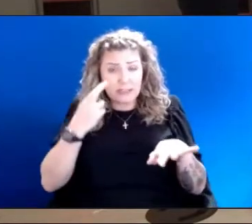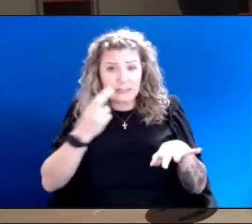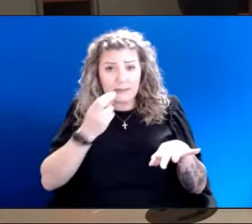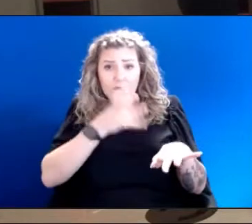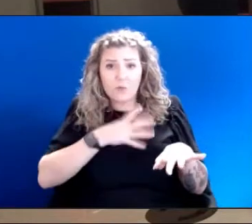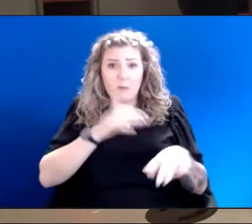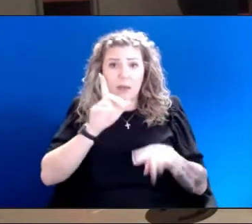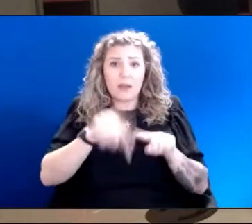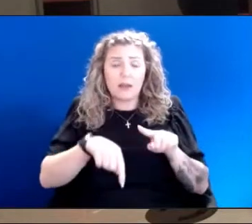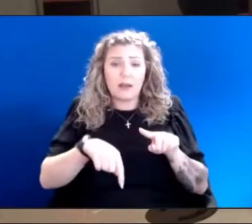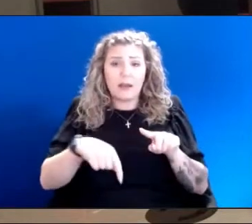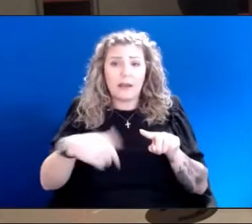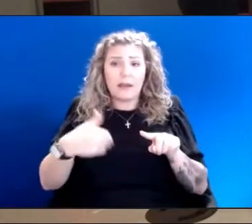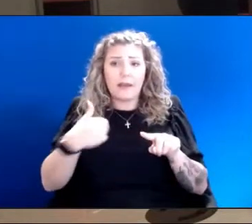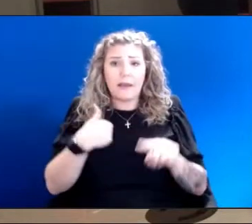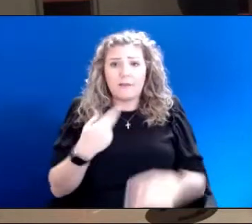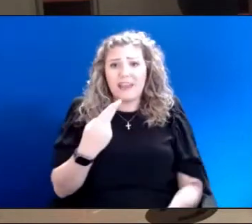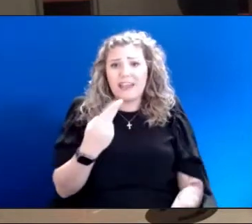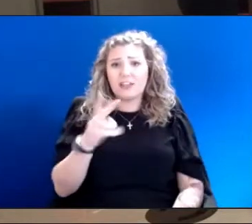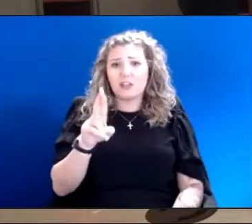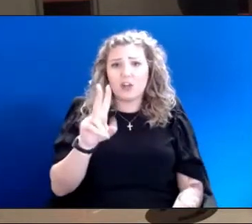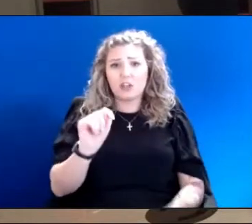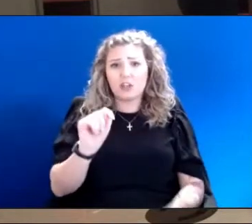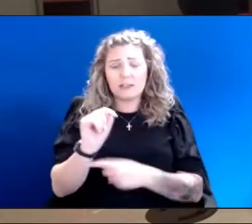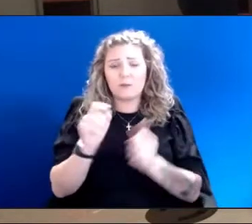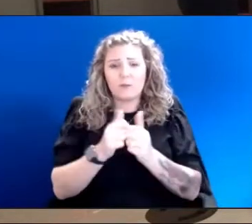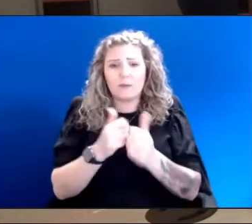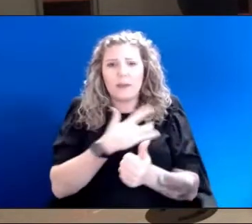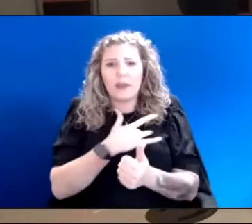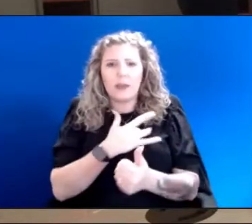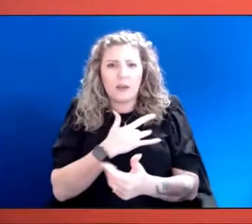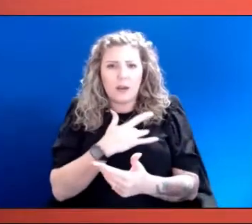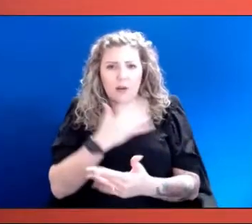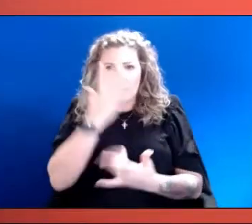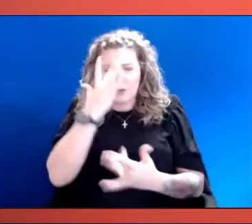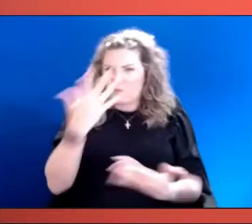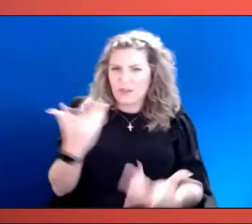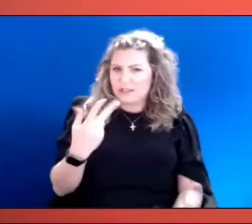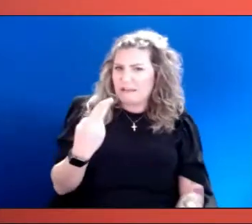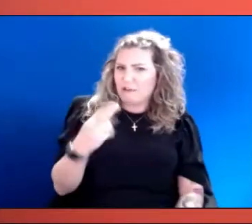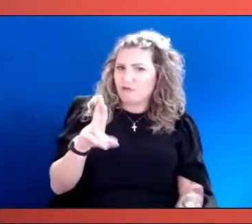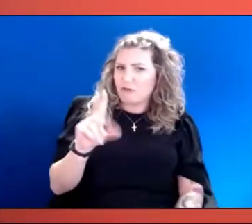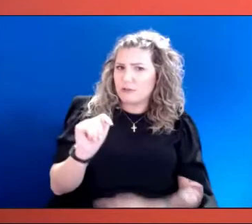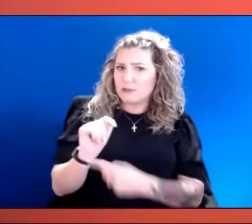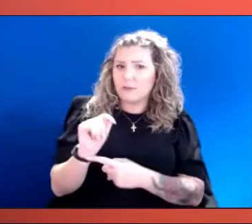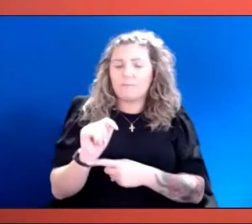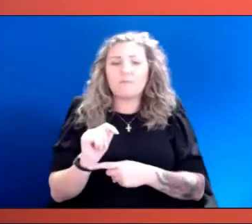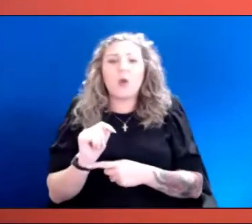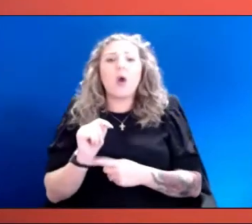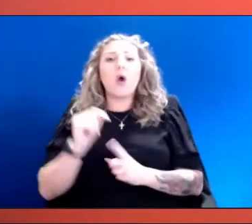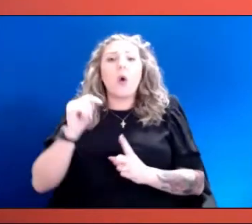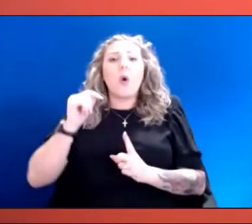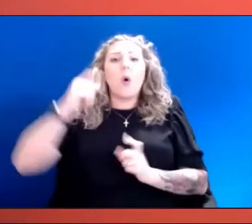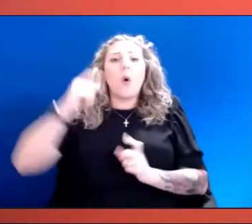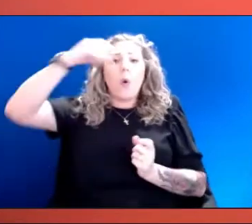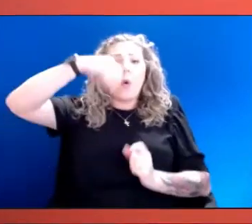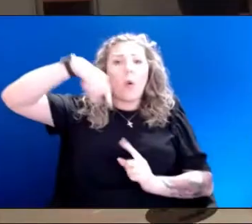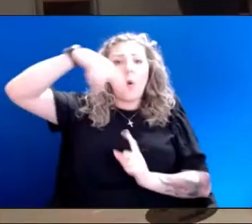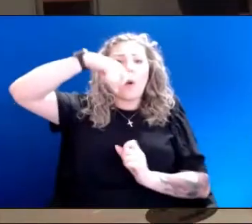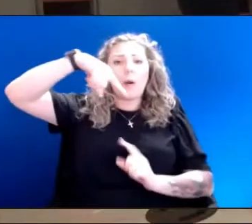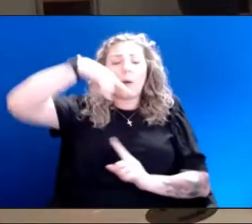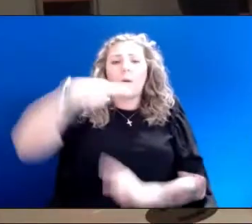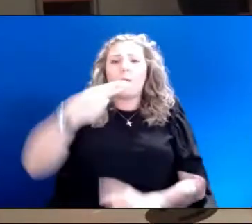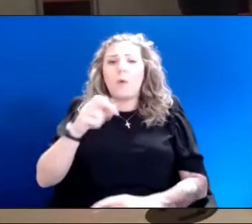have HRT with heart disease? What's HRT? Hormone replacement therapy. Got it, hormone replacement therapy.